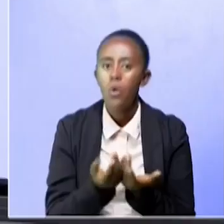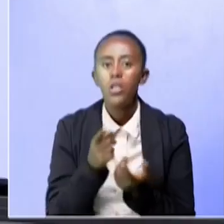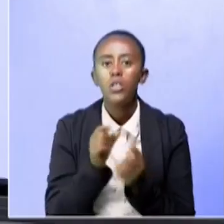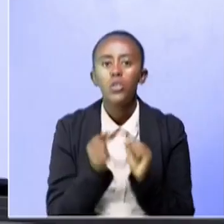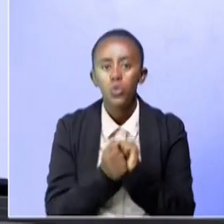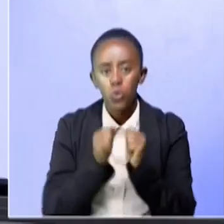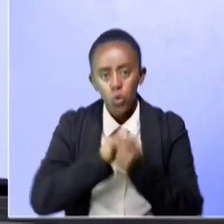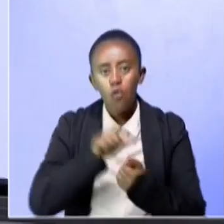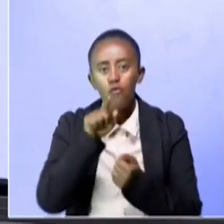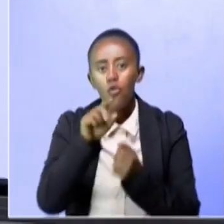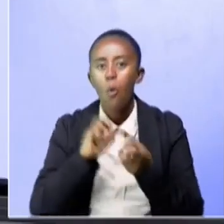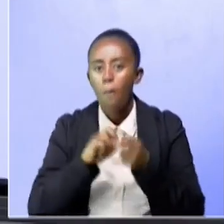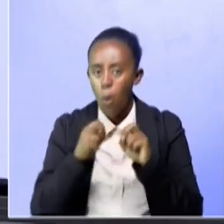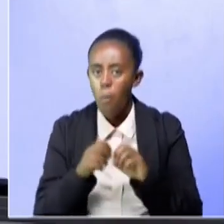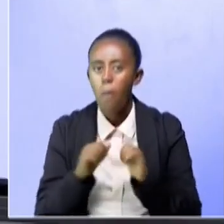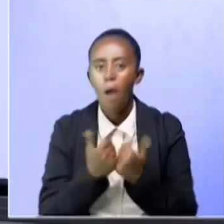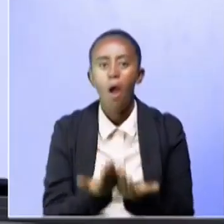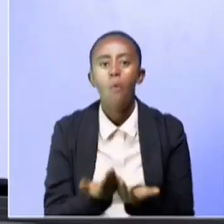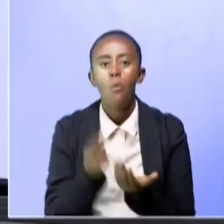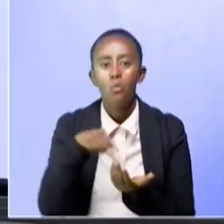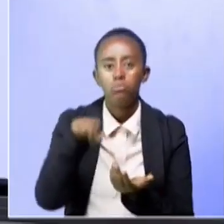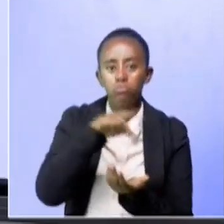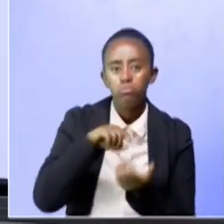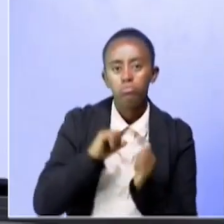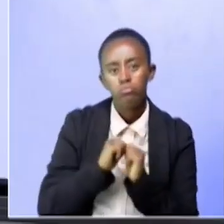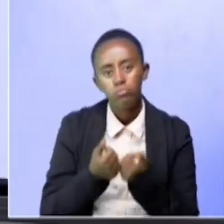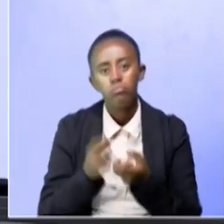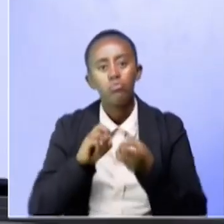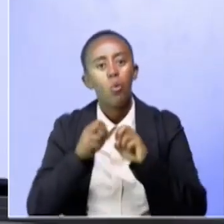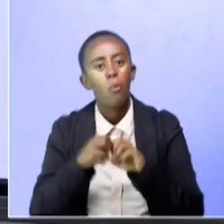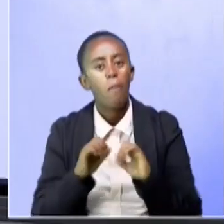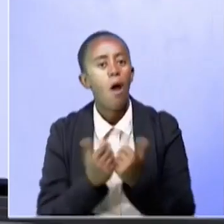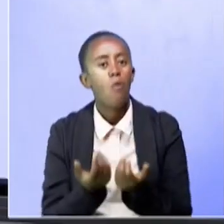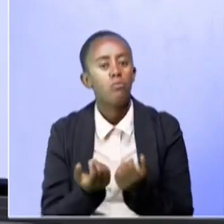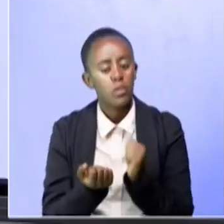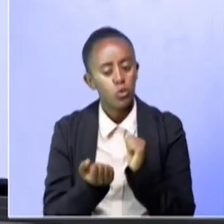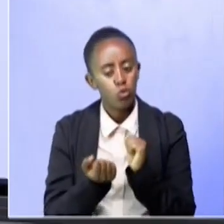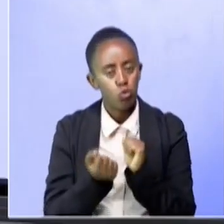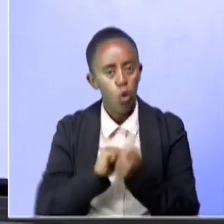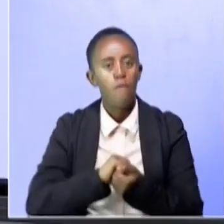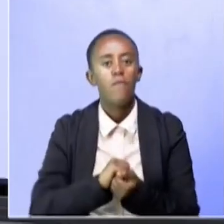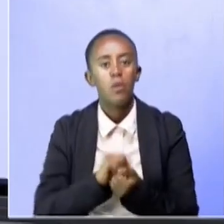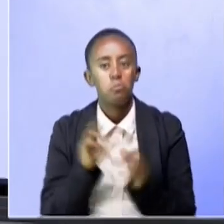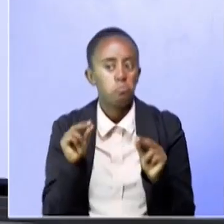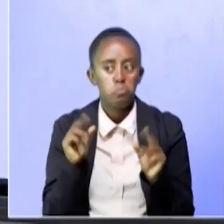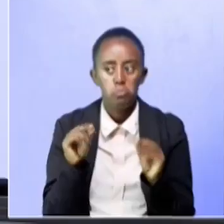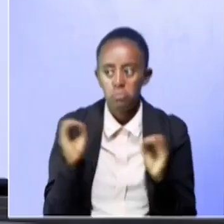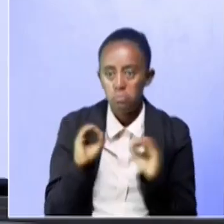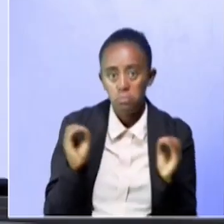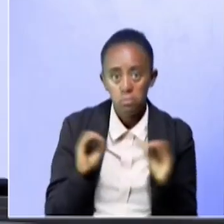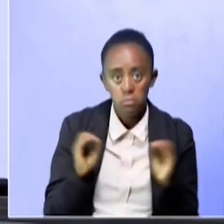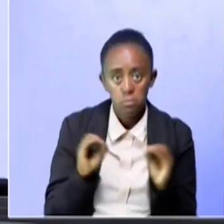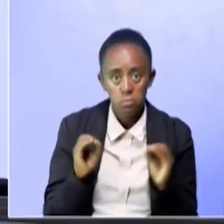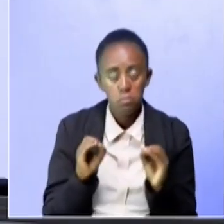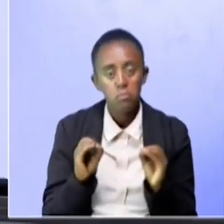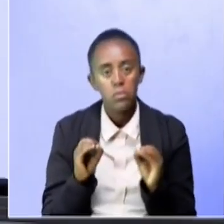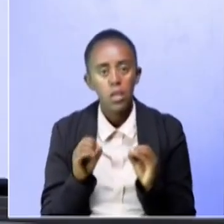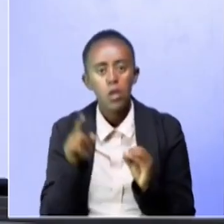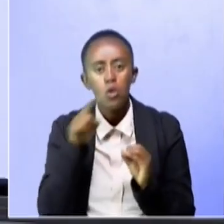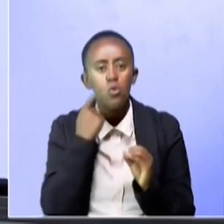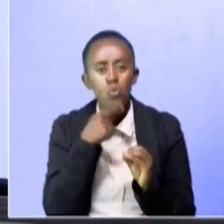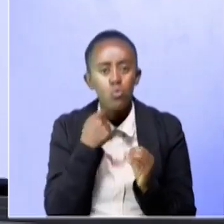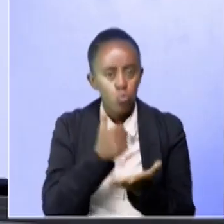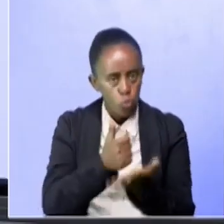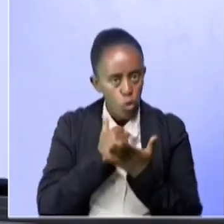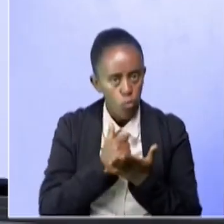your problems. And it tells you the way how to solve the problem. Yeah. If there is no one, okay, who supports you